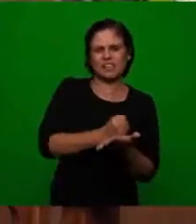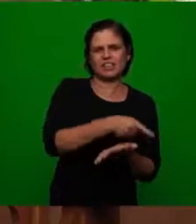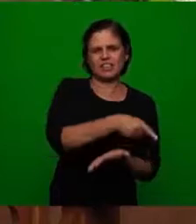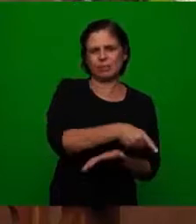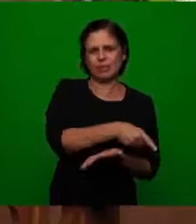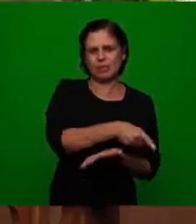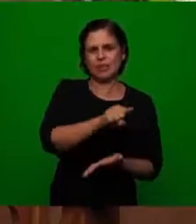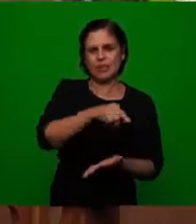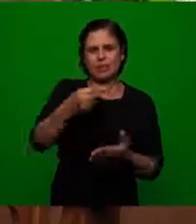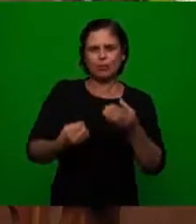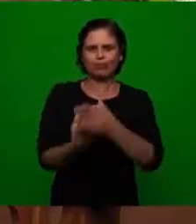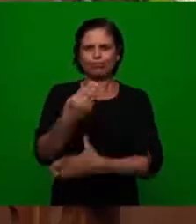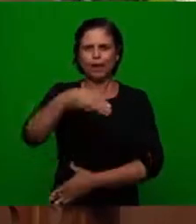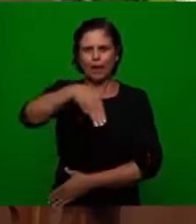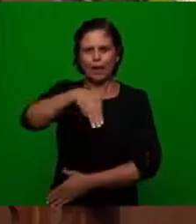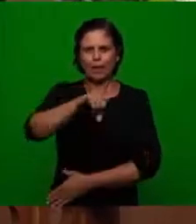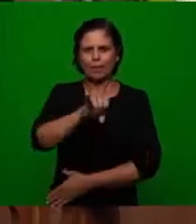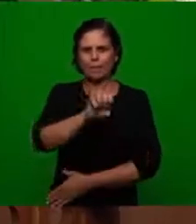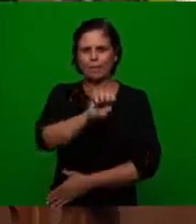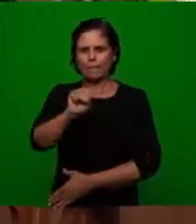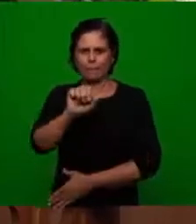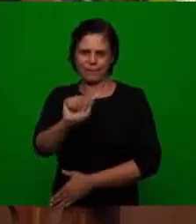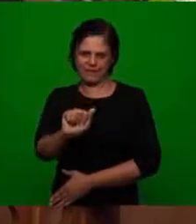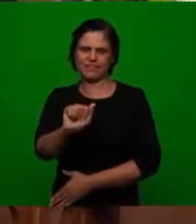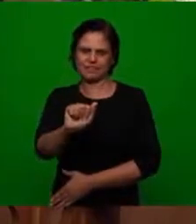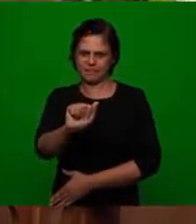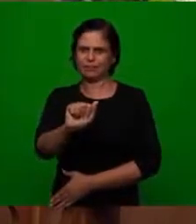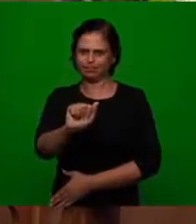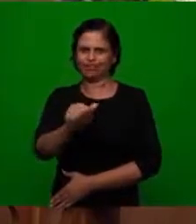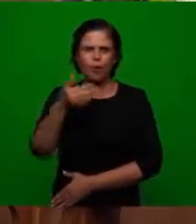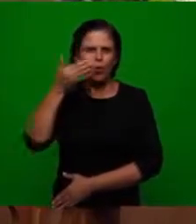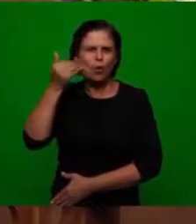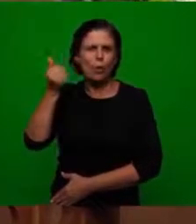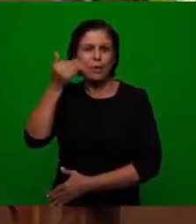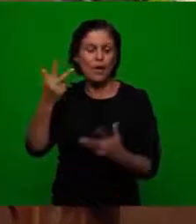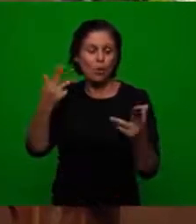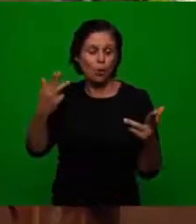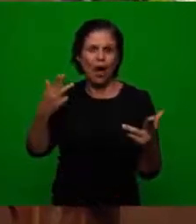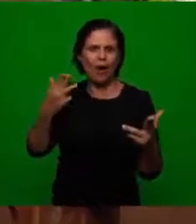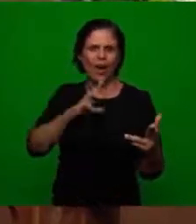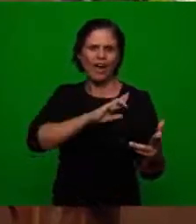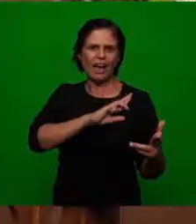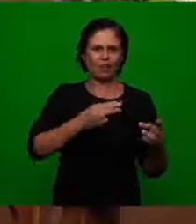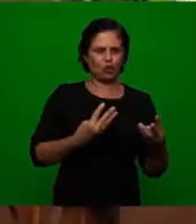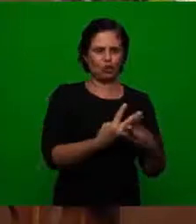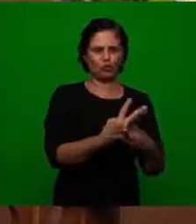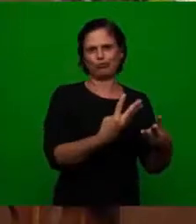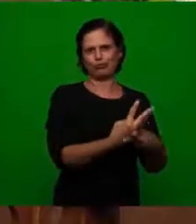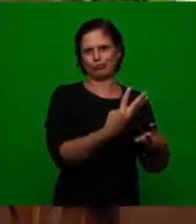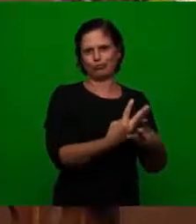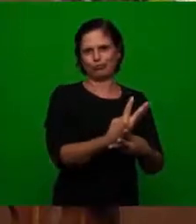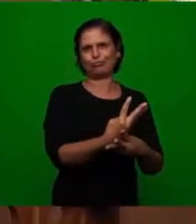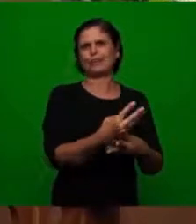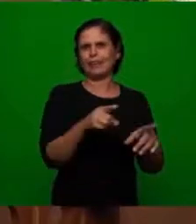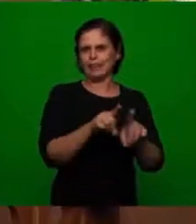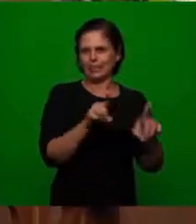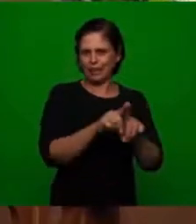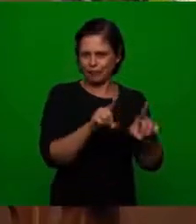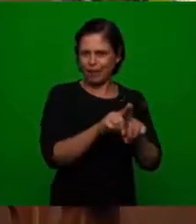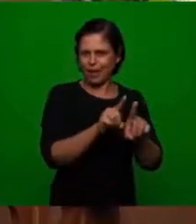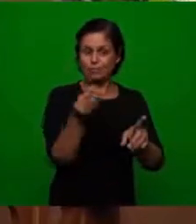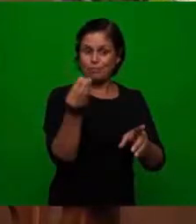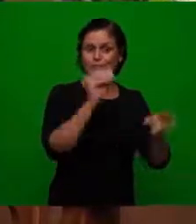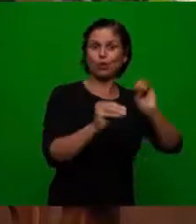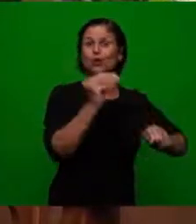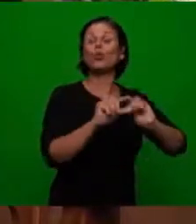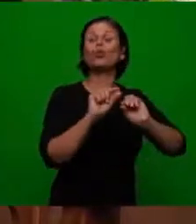instituted what was called the Mass so all the liturgies were established in the same way as the